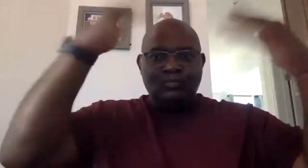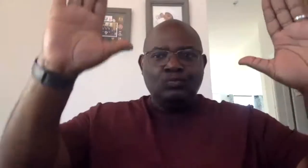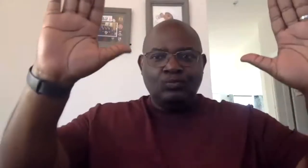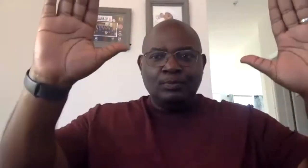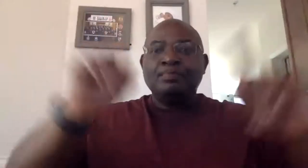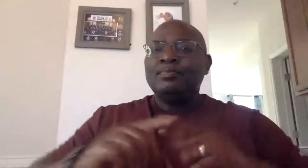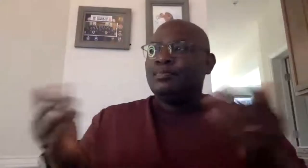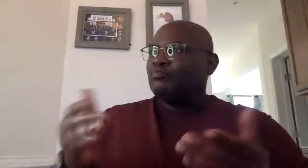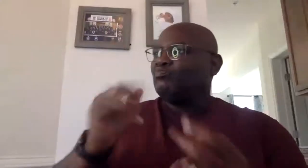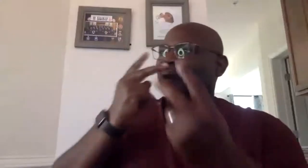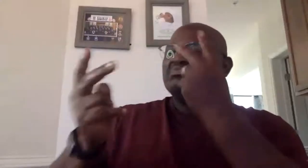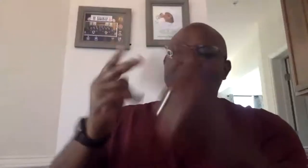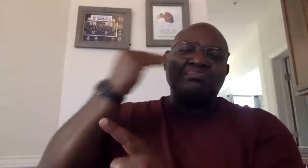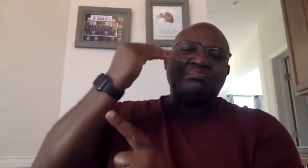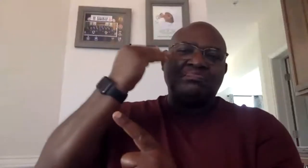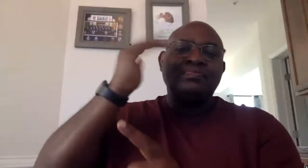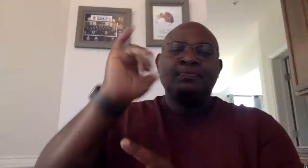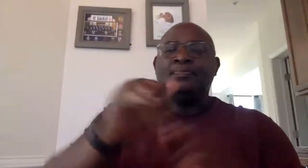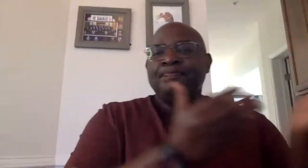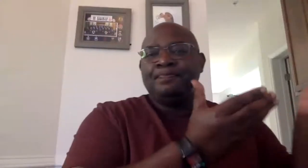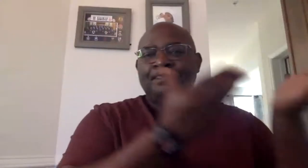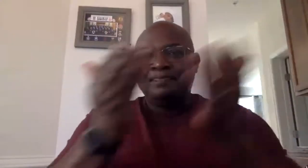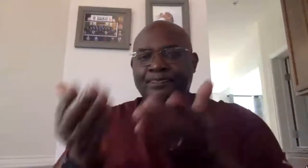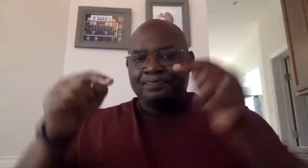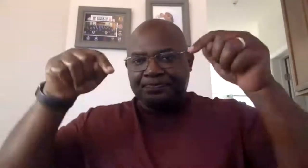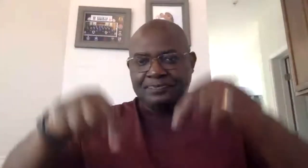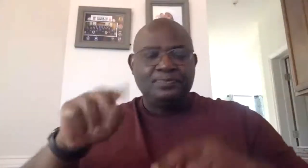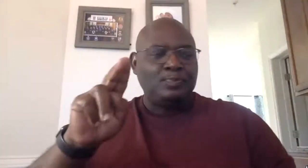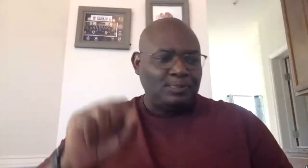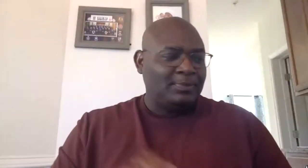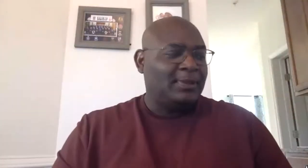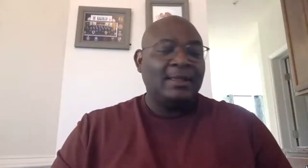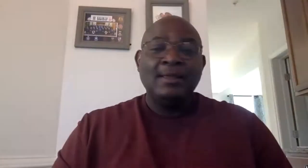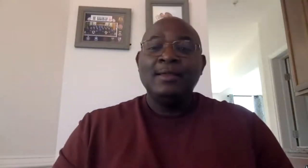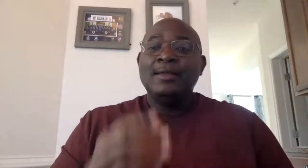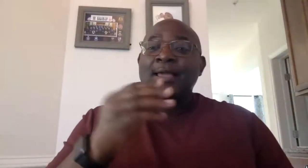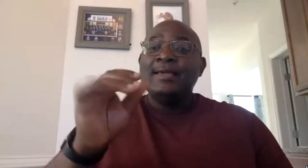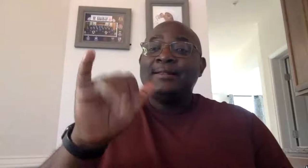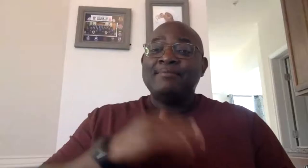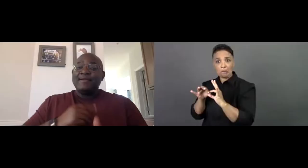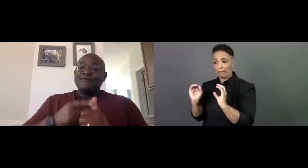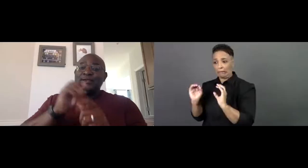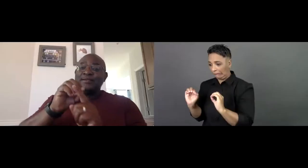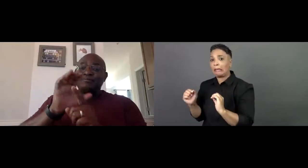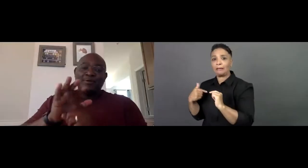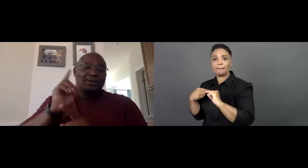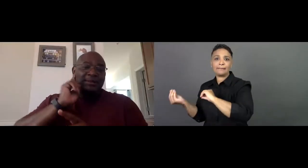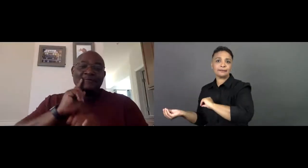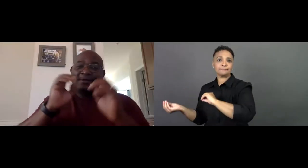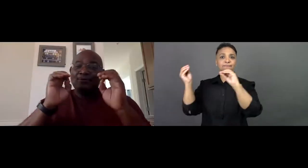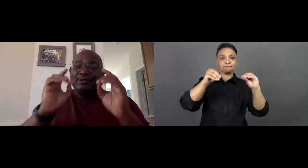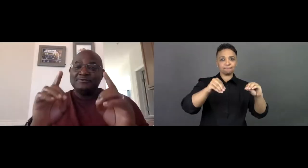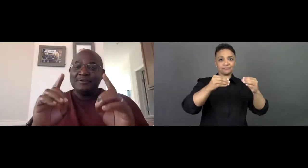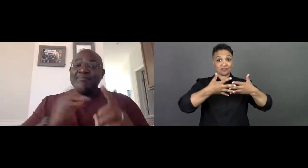And because there was no education that we had back home, so we brought it here. So I was able to be brought here to the US.